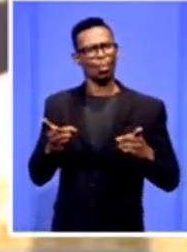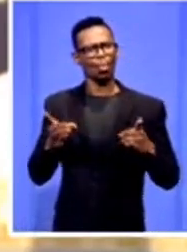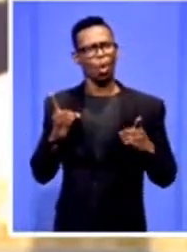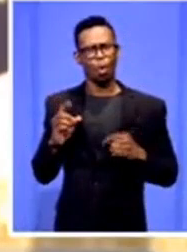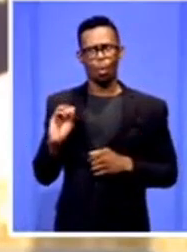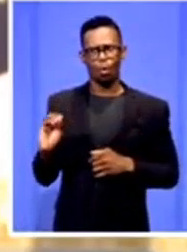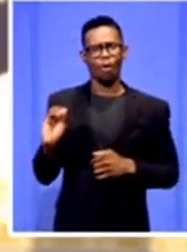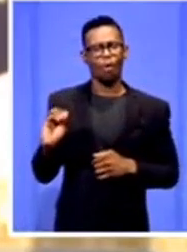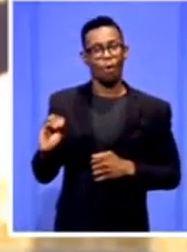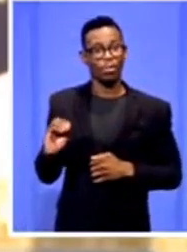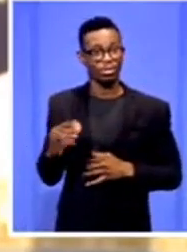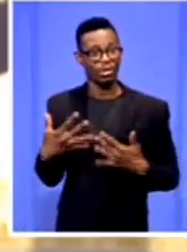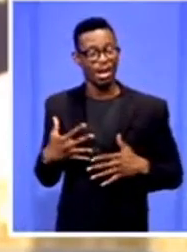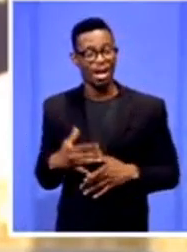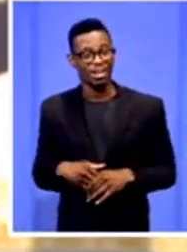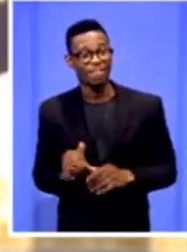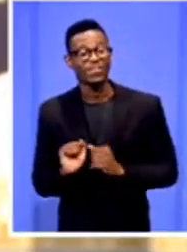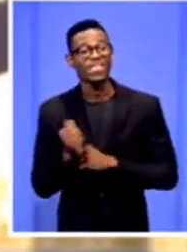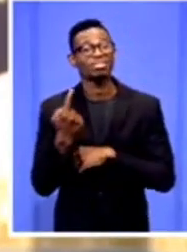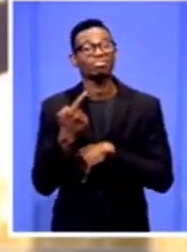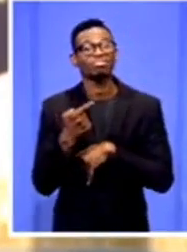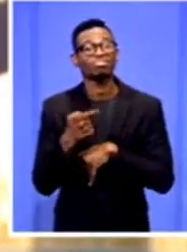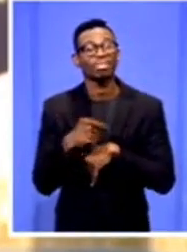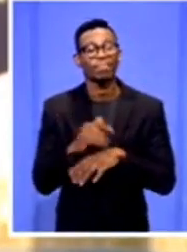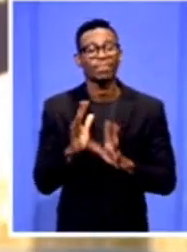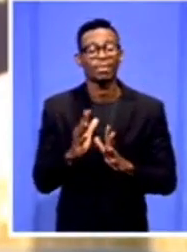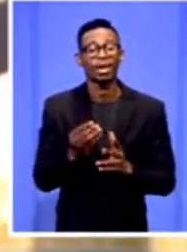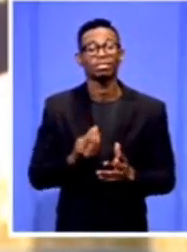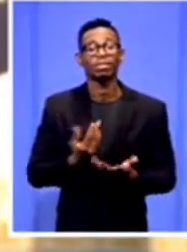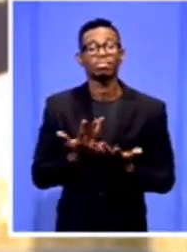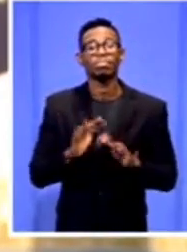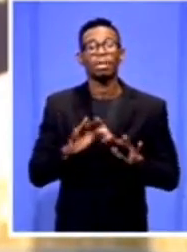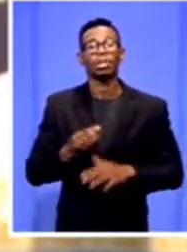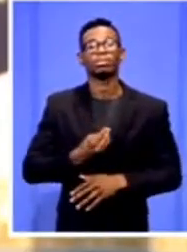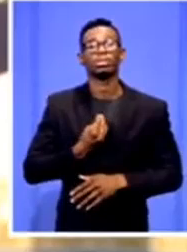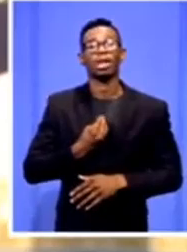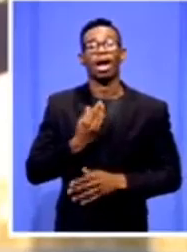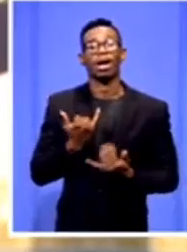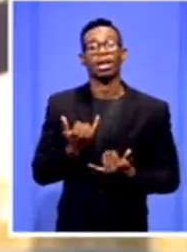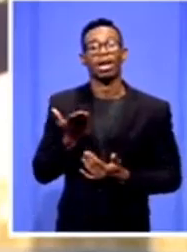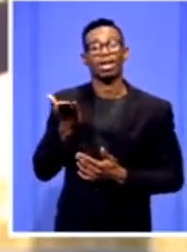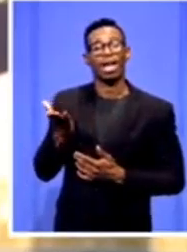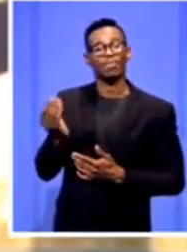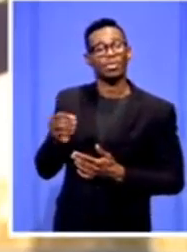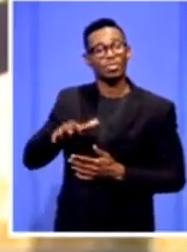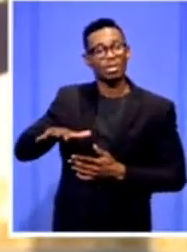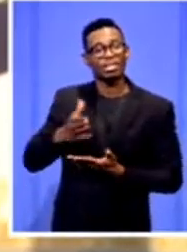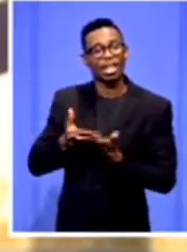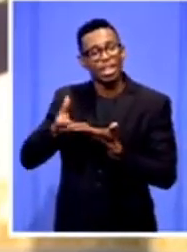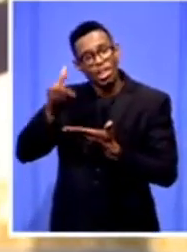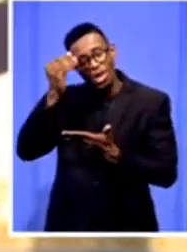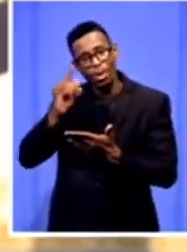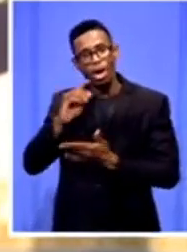ever, young people in Botshabelo have a space to learn how to code, develop